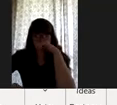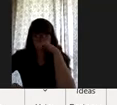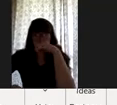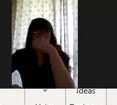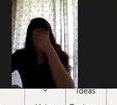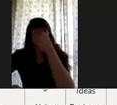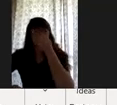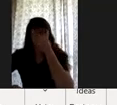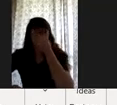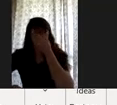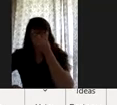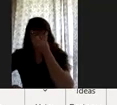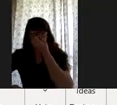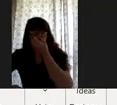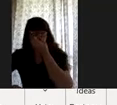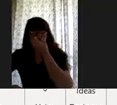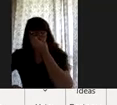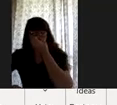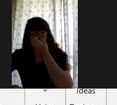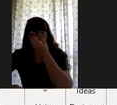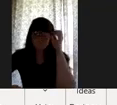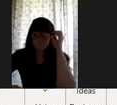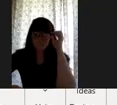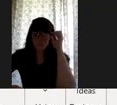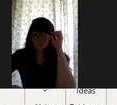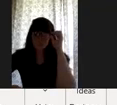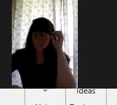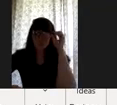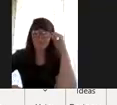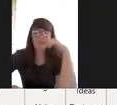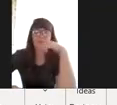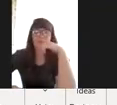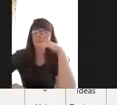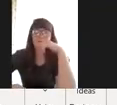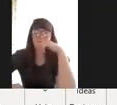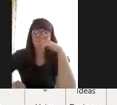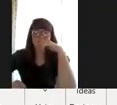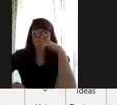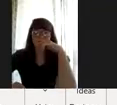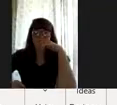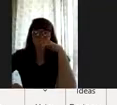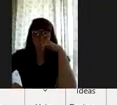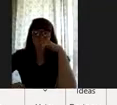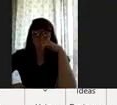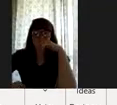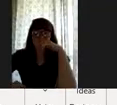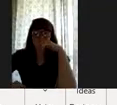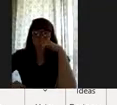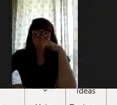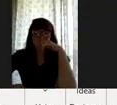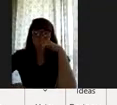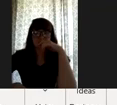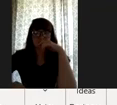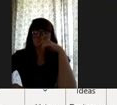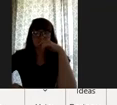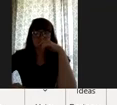right? And you're talking about how God is in conflict or was in conflict with mankind. And in this passage,